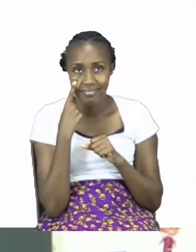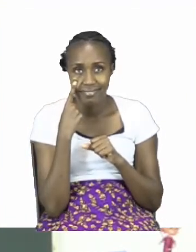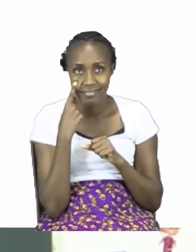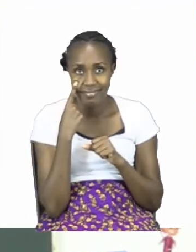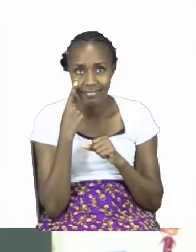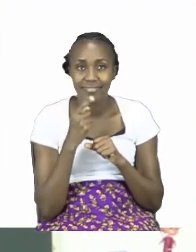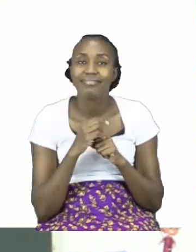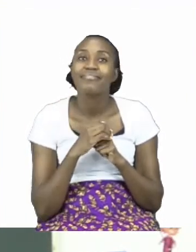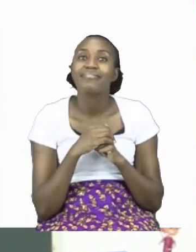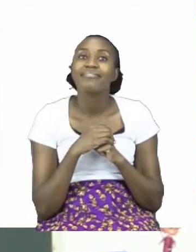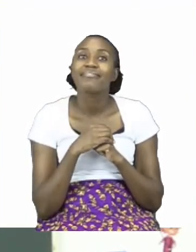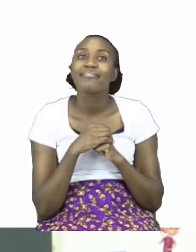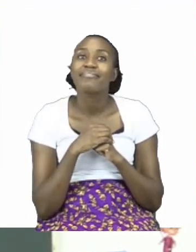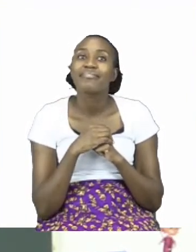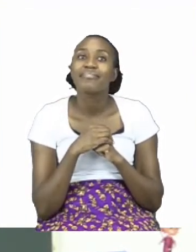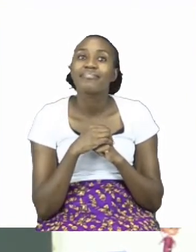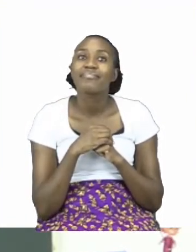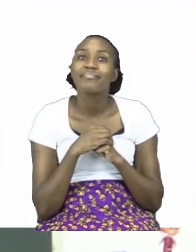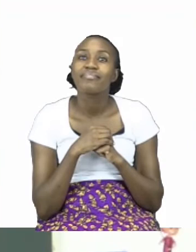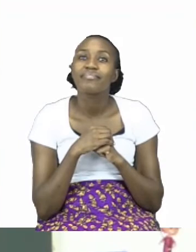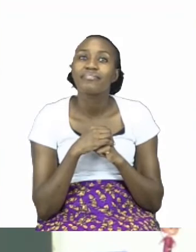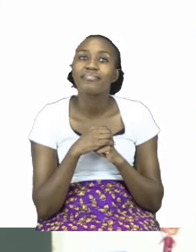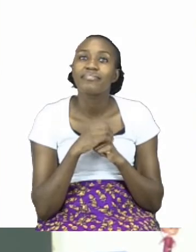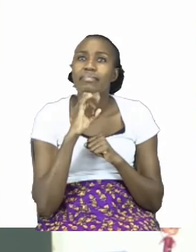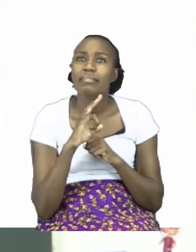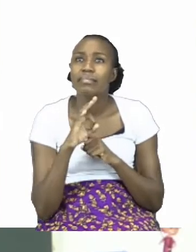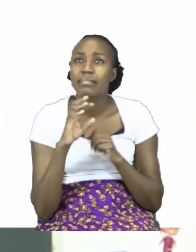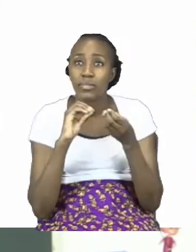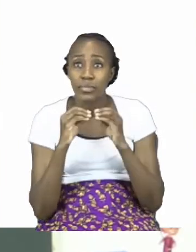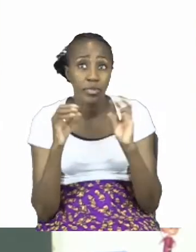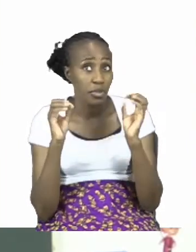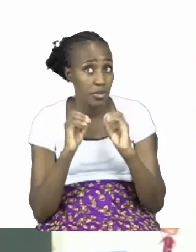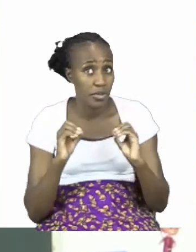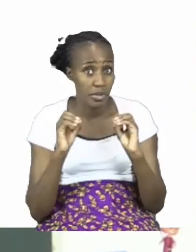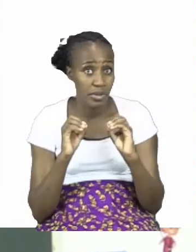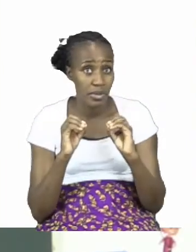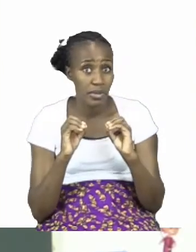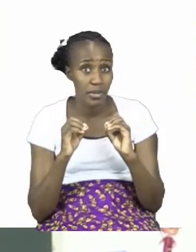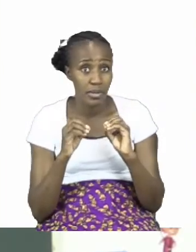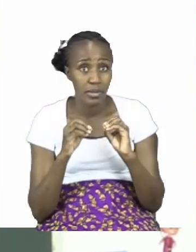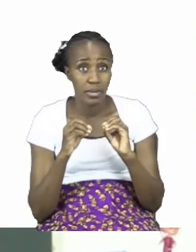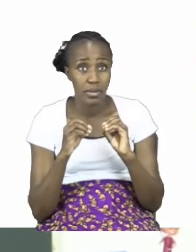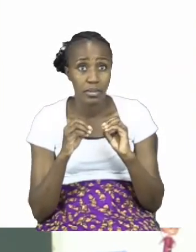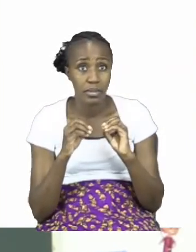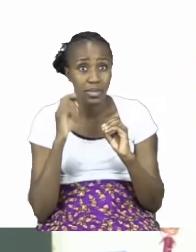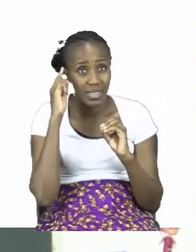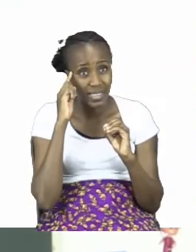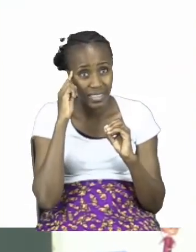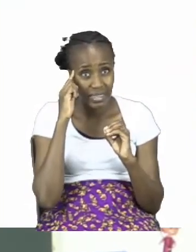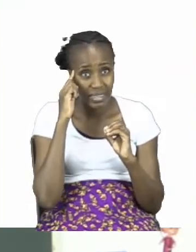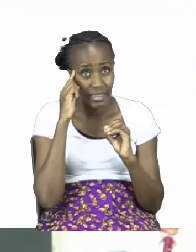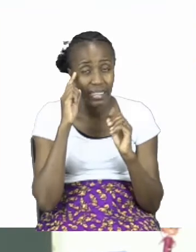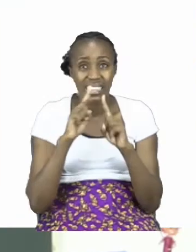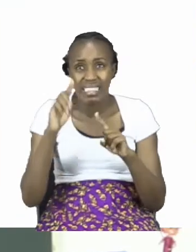can. Now listen. If you cannot find the number, you need to take your steps back, because I've